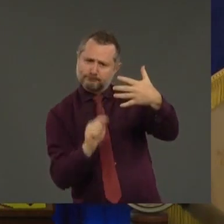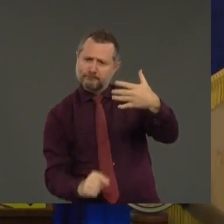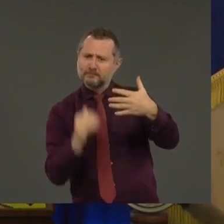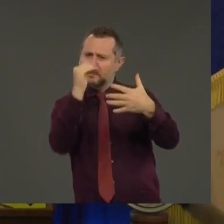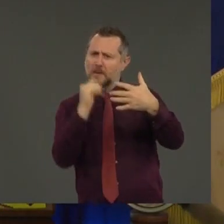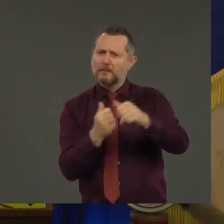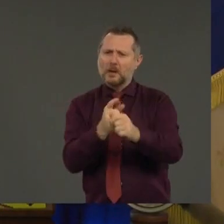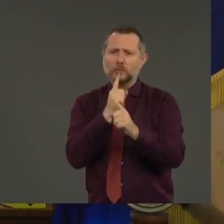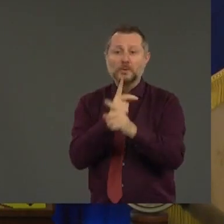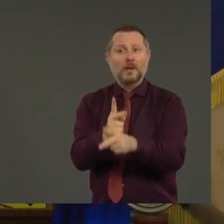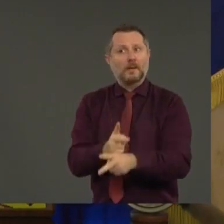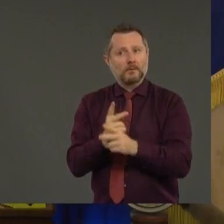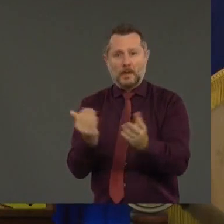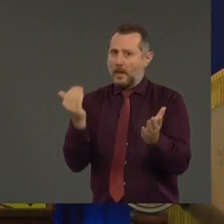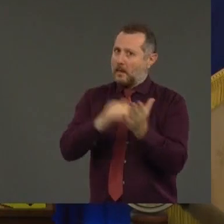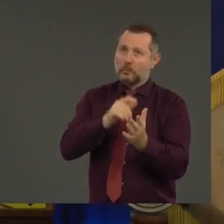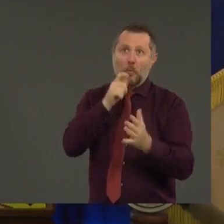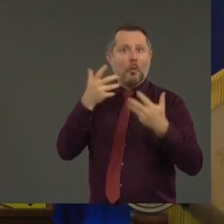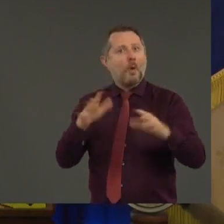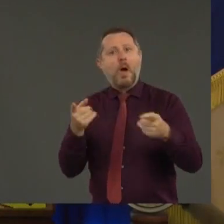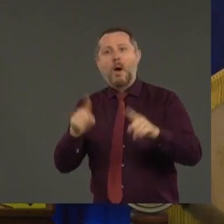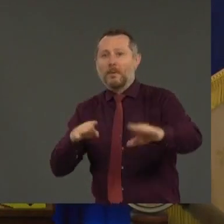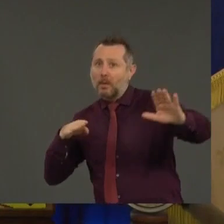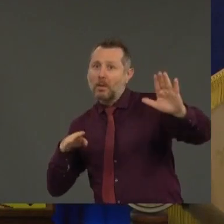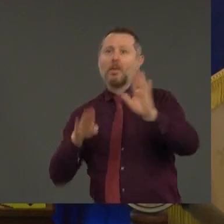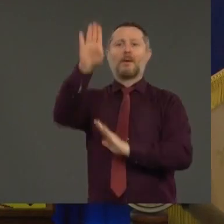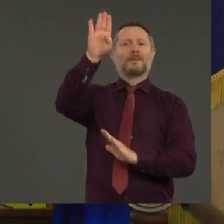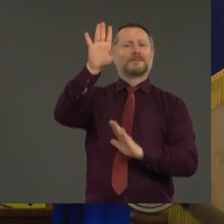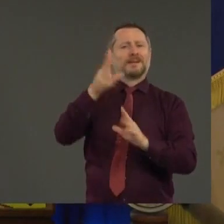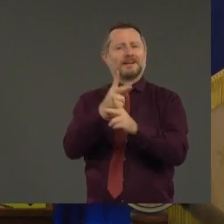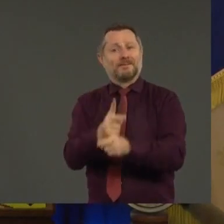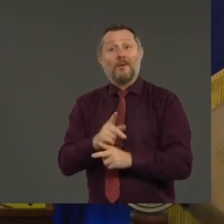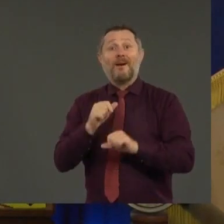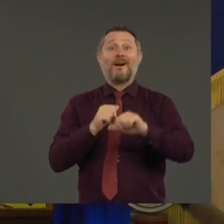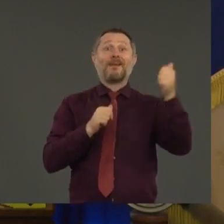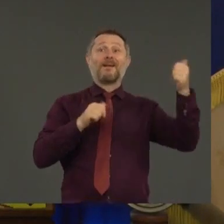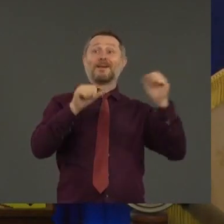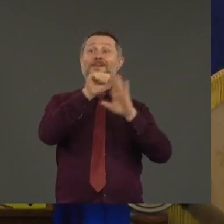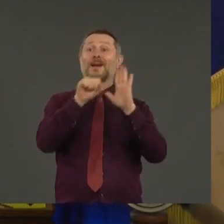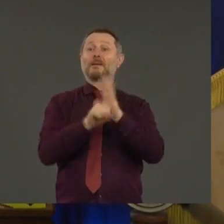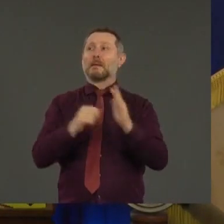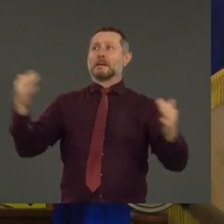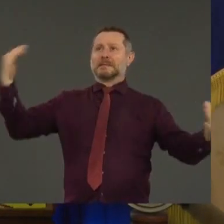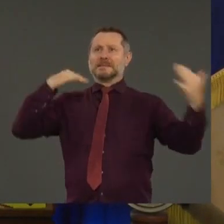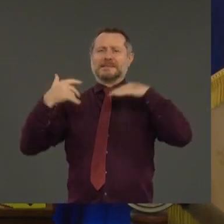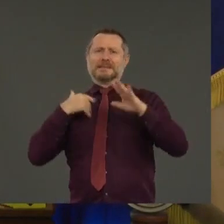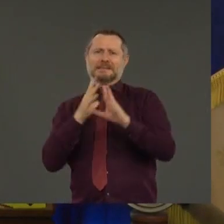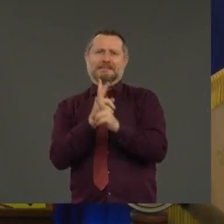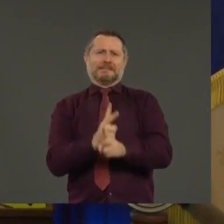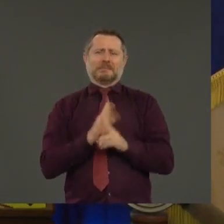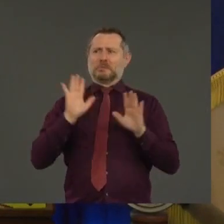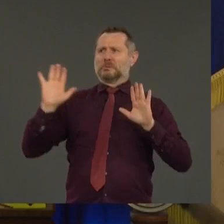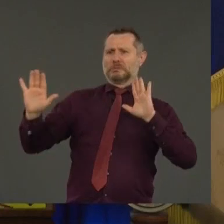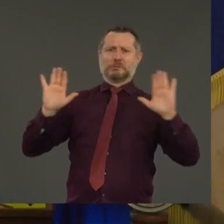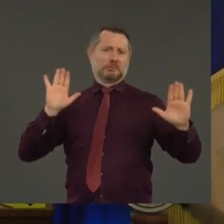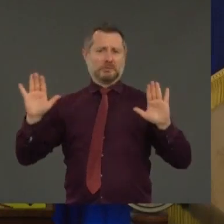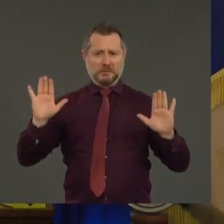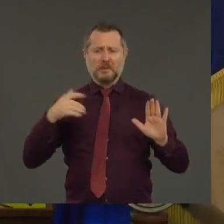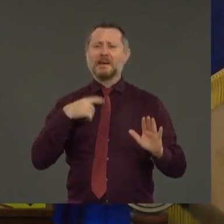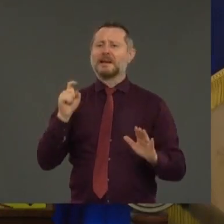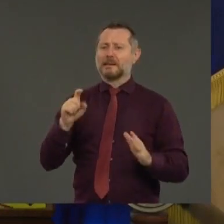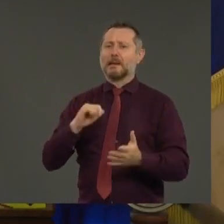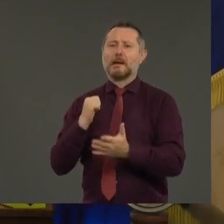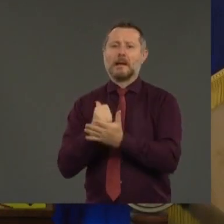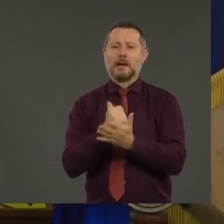wave. We have to watch out for possible infections coming now from other states. And many people need help to get their lives back to